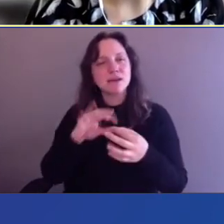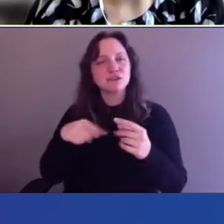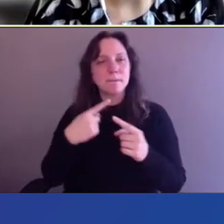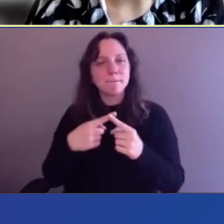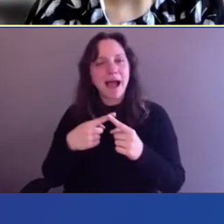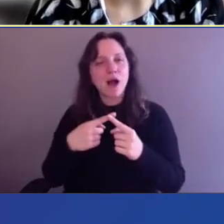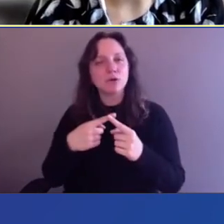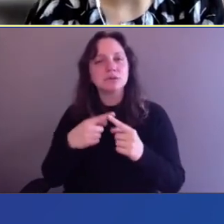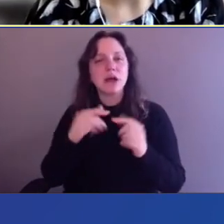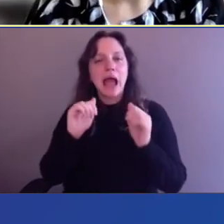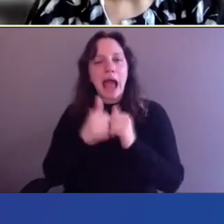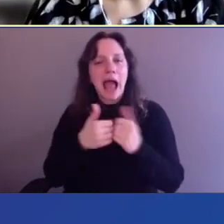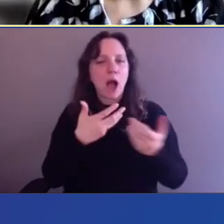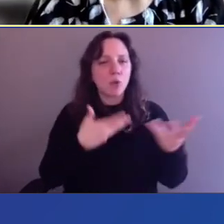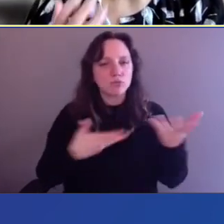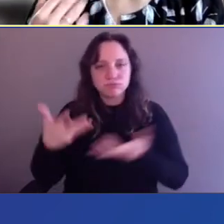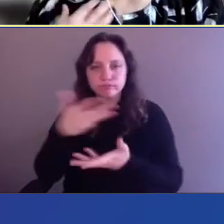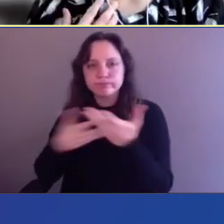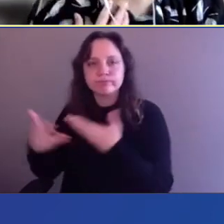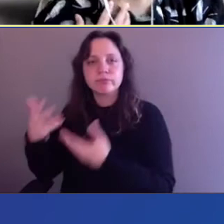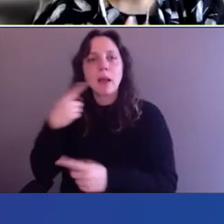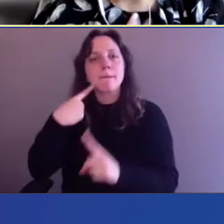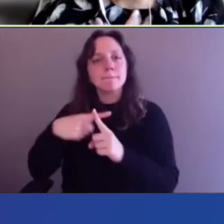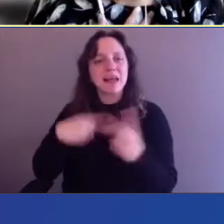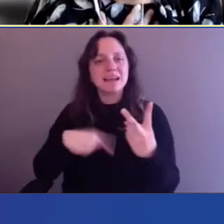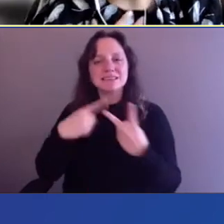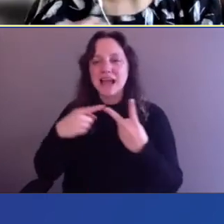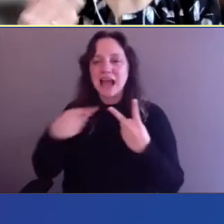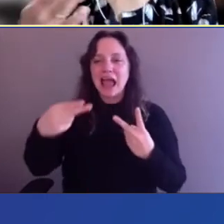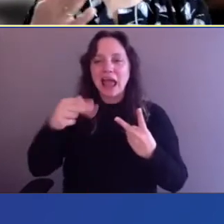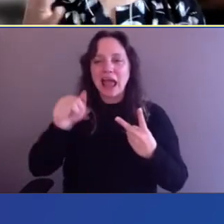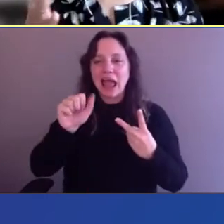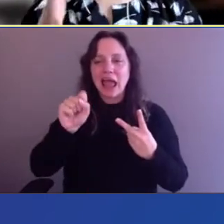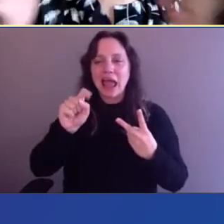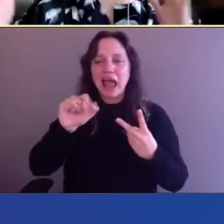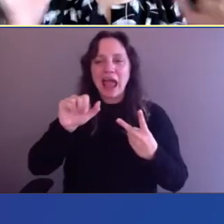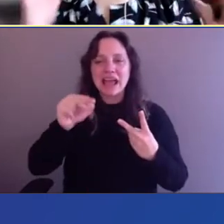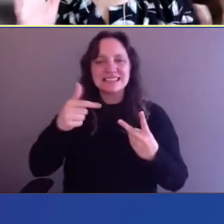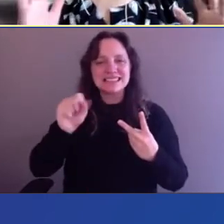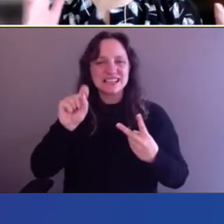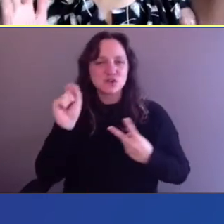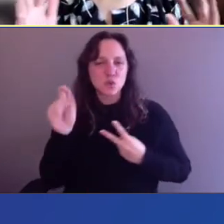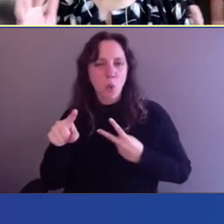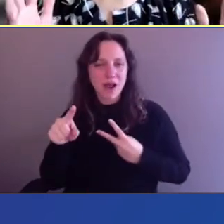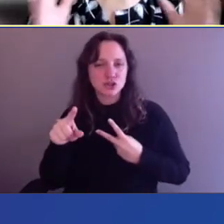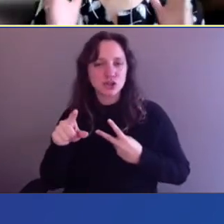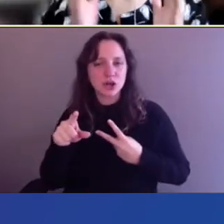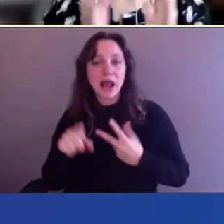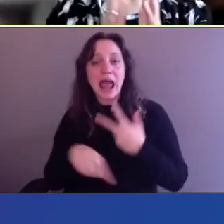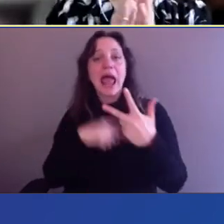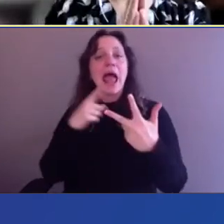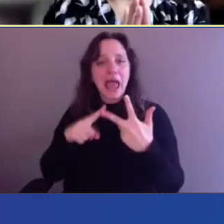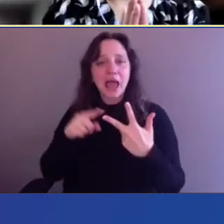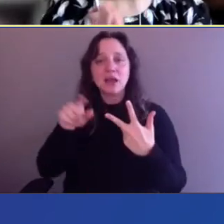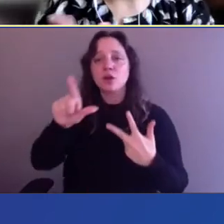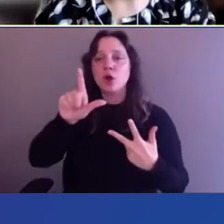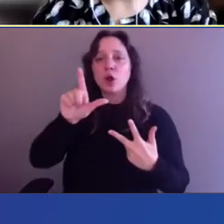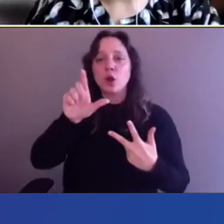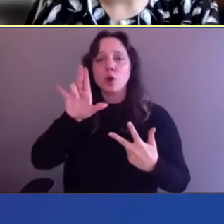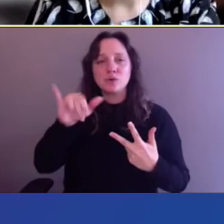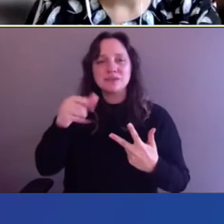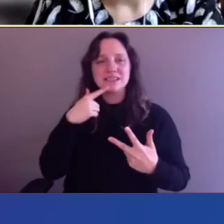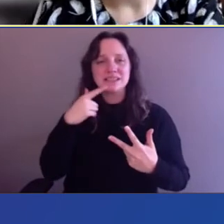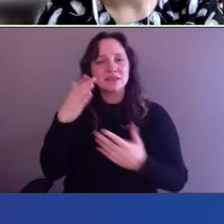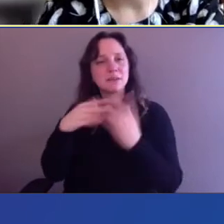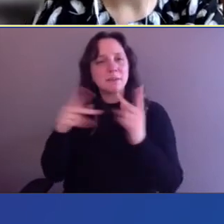also Hastings' question, and the fear that Lucy mentioned that we might overstep our boundaries, or that we should stay in one